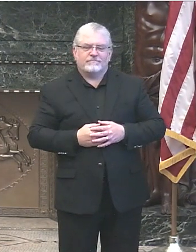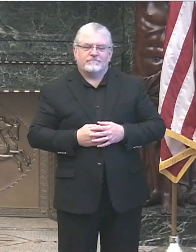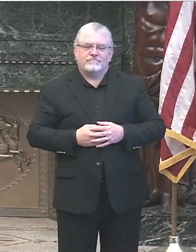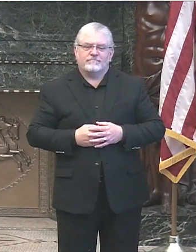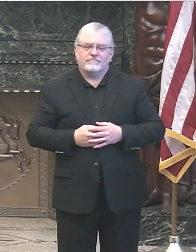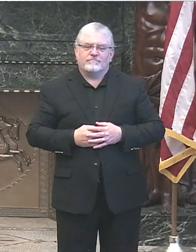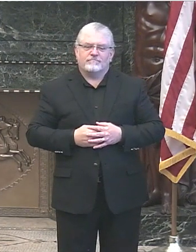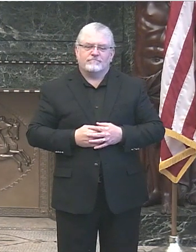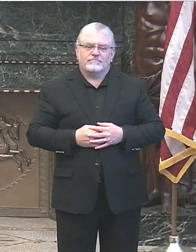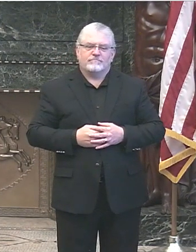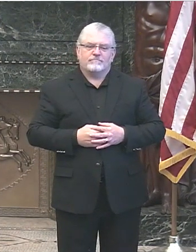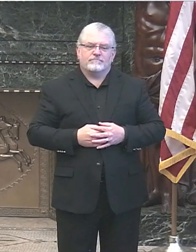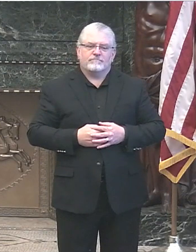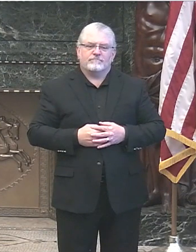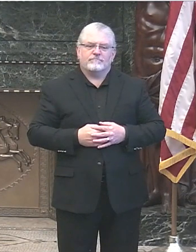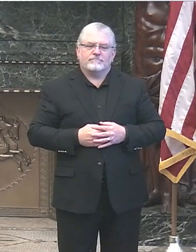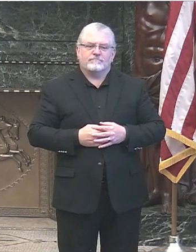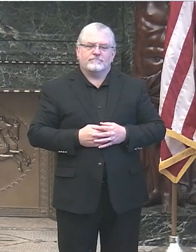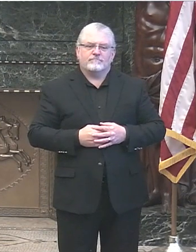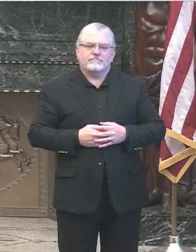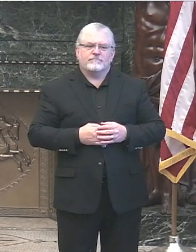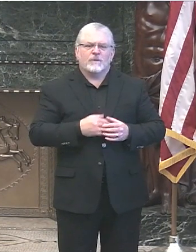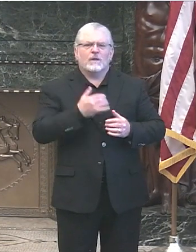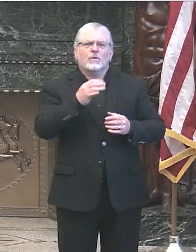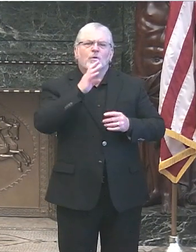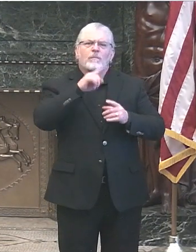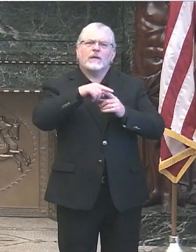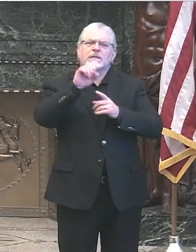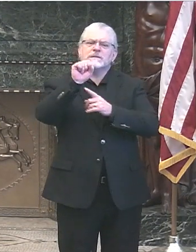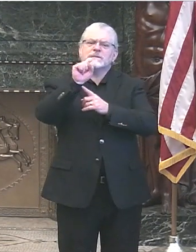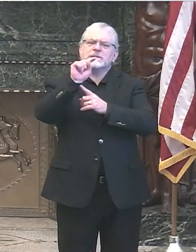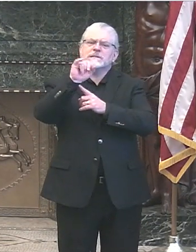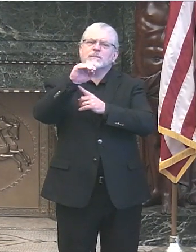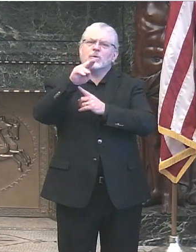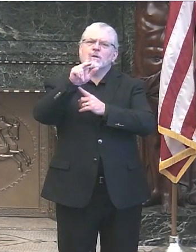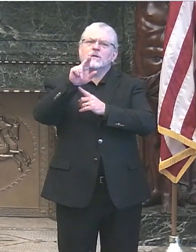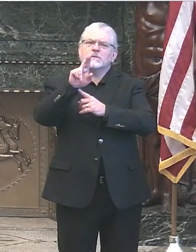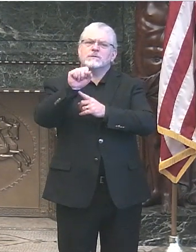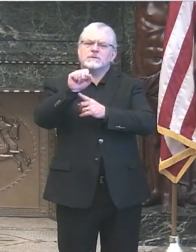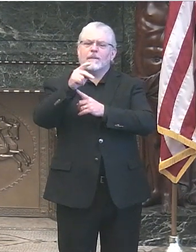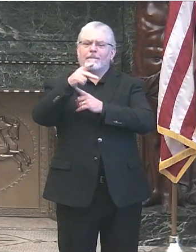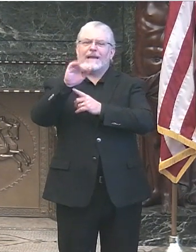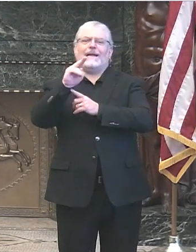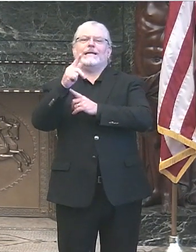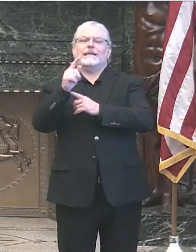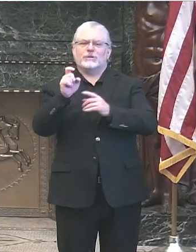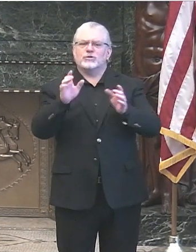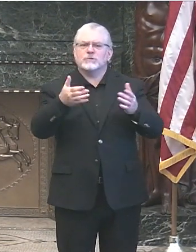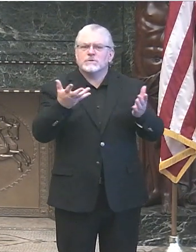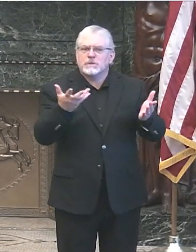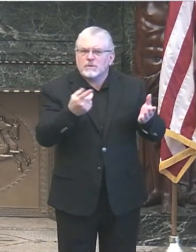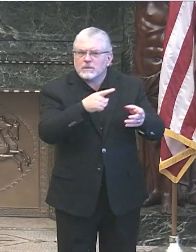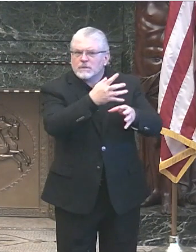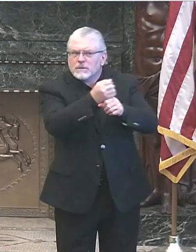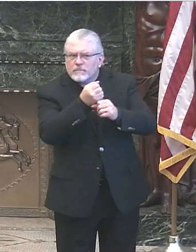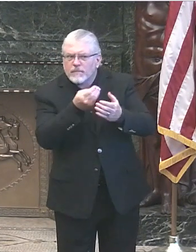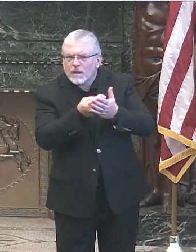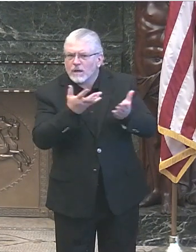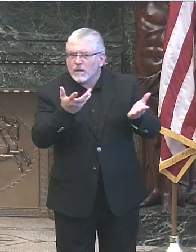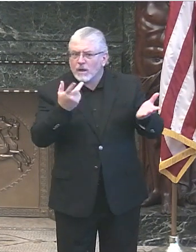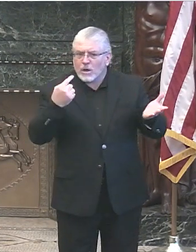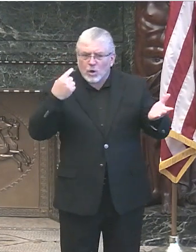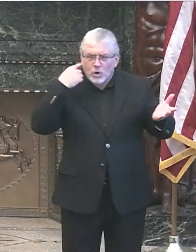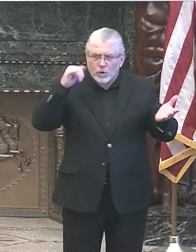stimulus package, have you had any conversations about how much Philadelphia is slated to get and where that money would go yet?